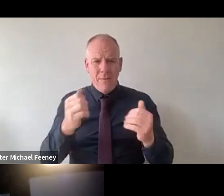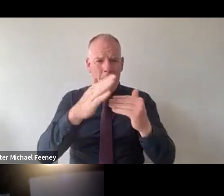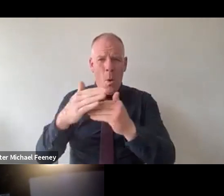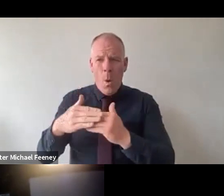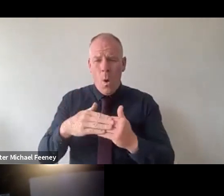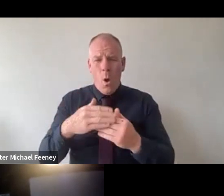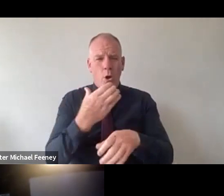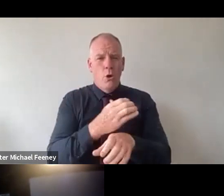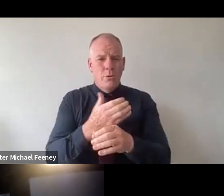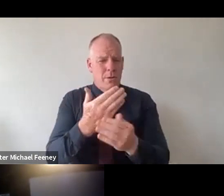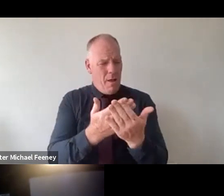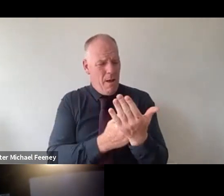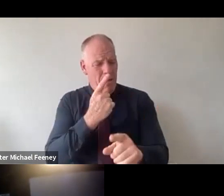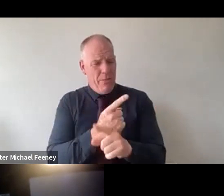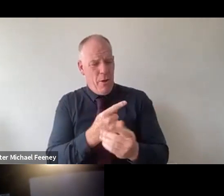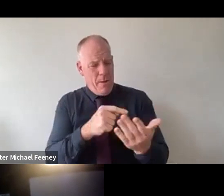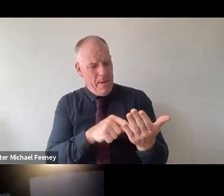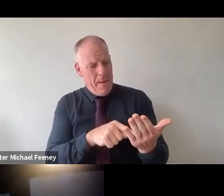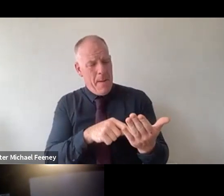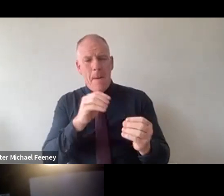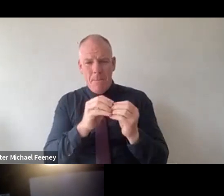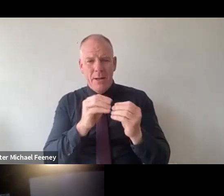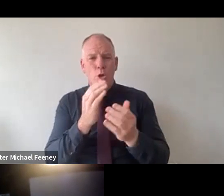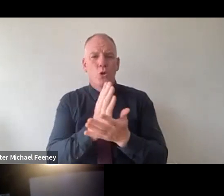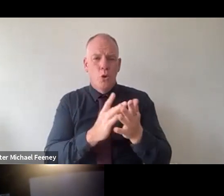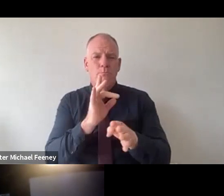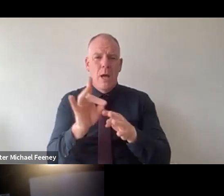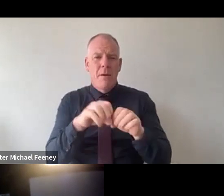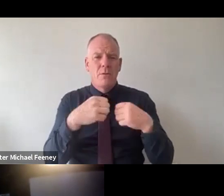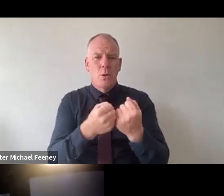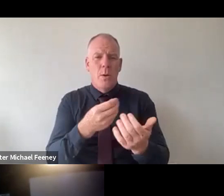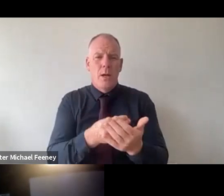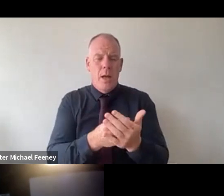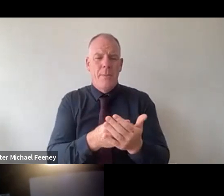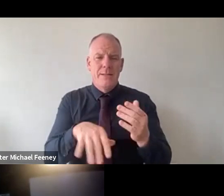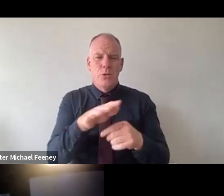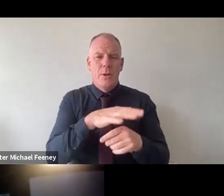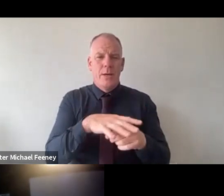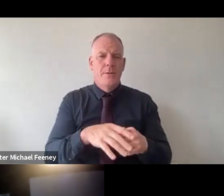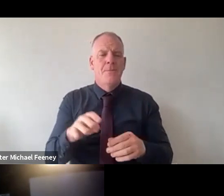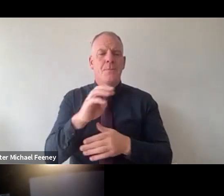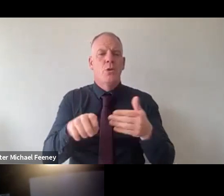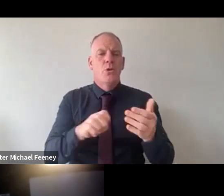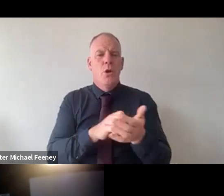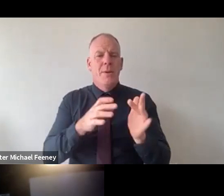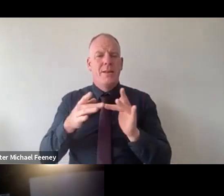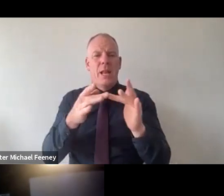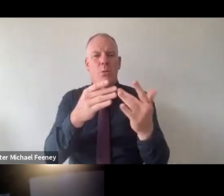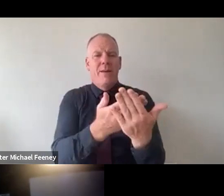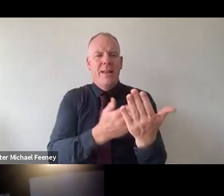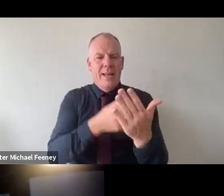legislation contains some sort of a socioeconomic status ground. The European Network of Legal Experts in the field